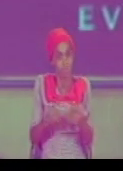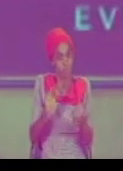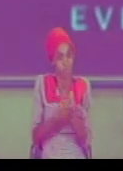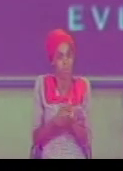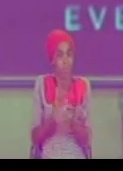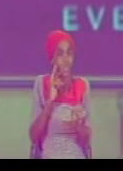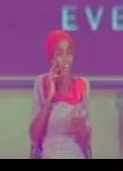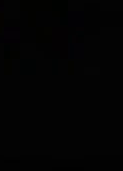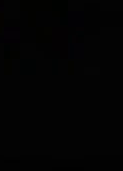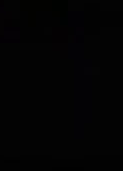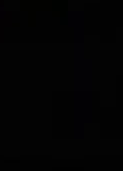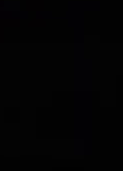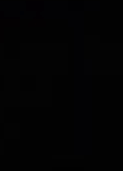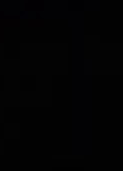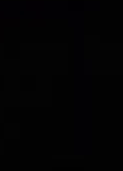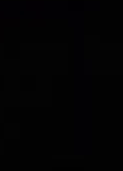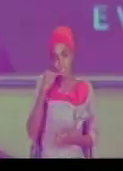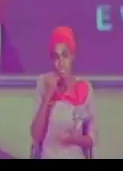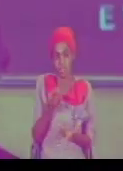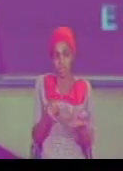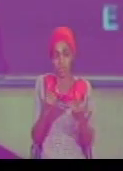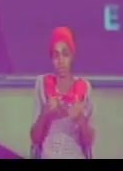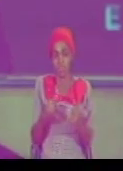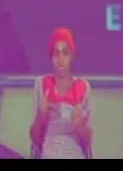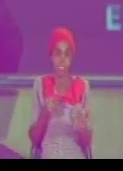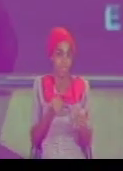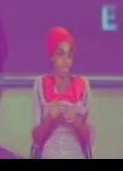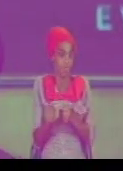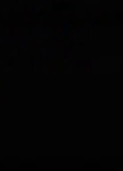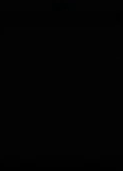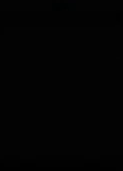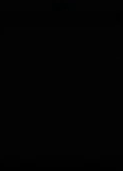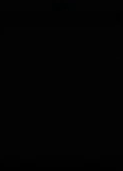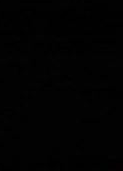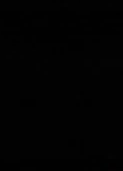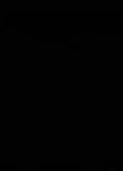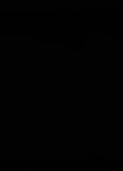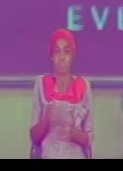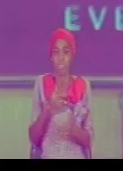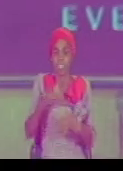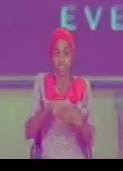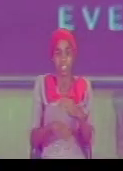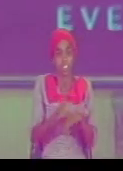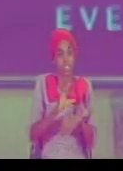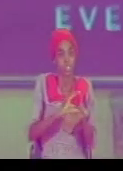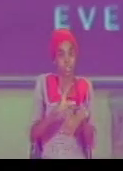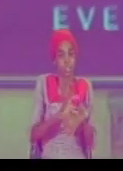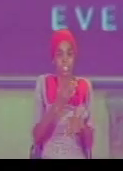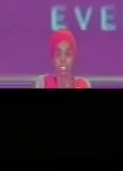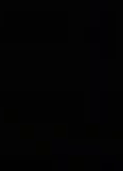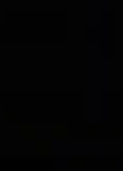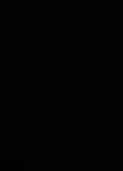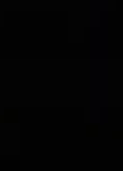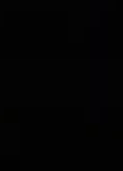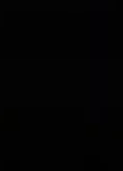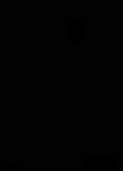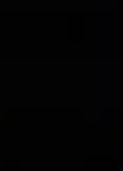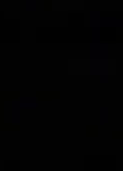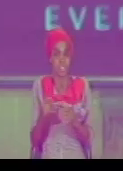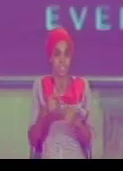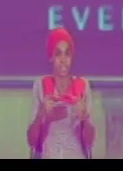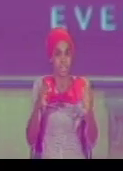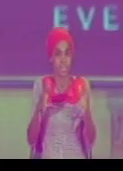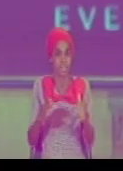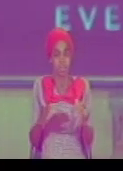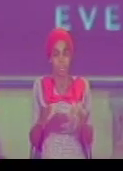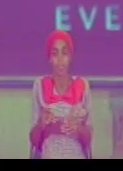comes, fighting comes. And in the church, there's animosity. They're still attending the same church, and they're still dancing and dancing, but